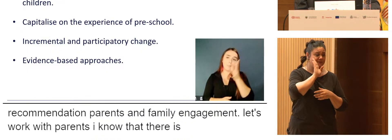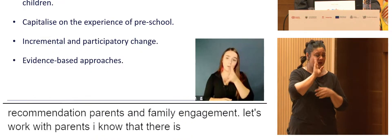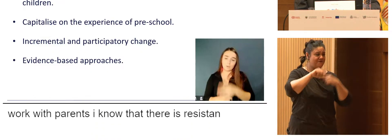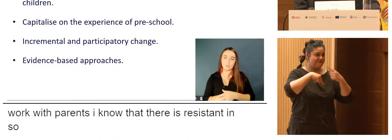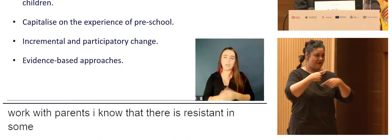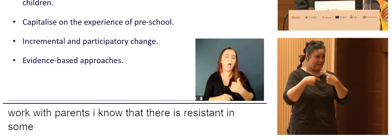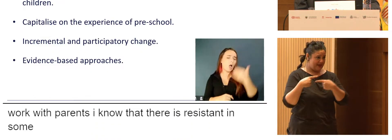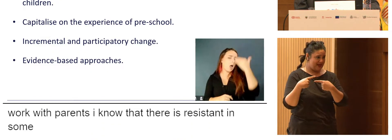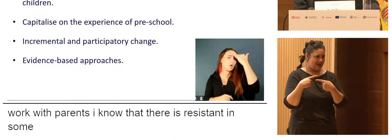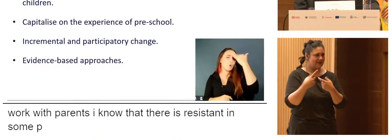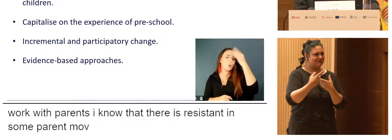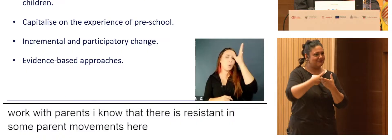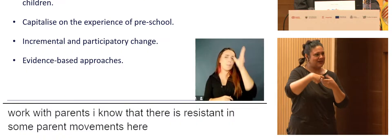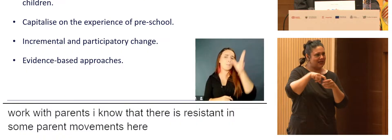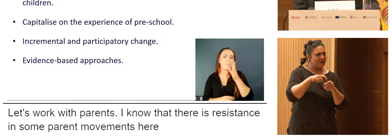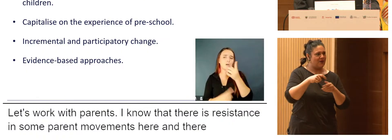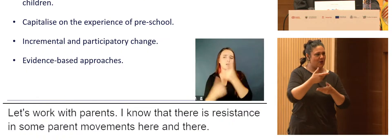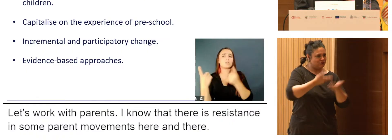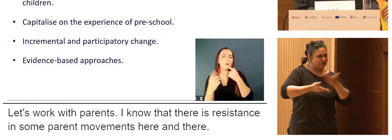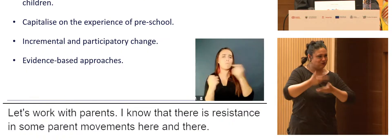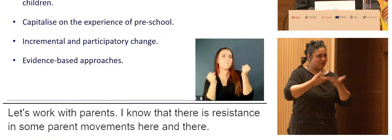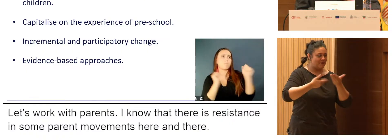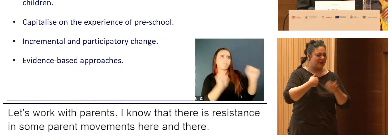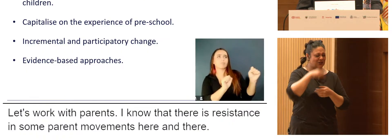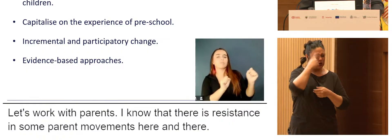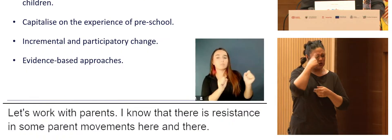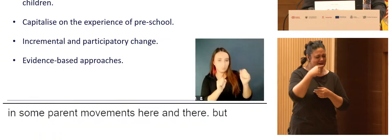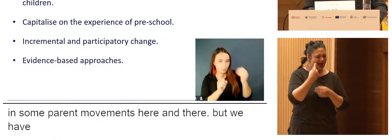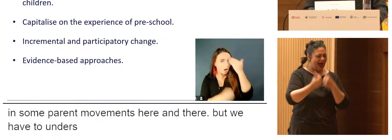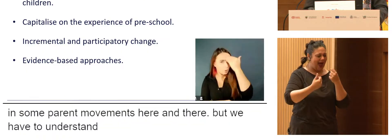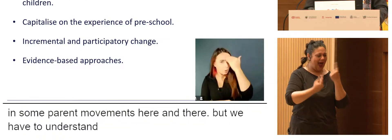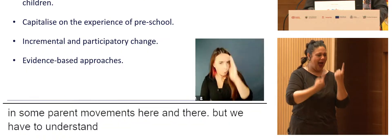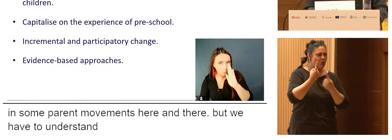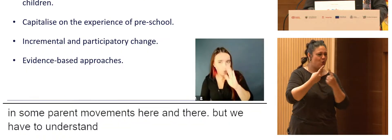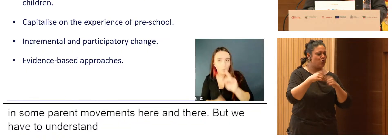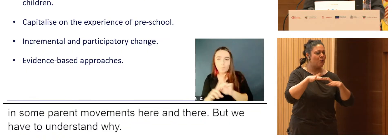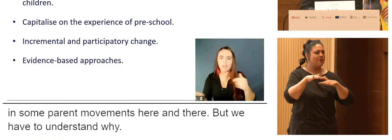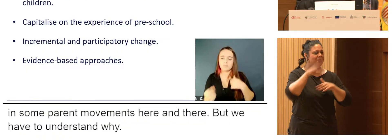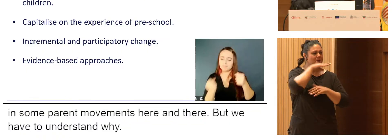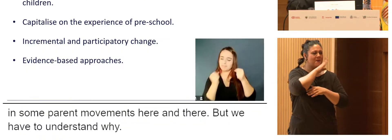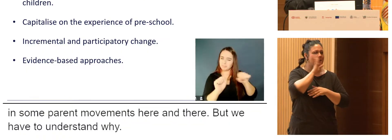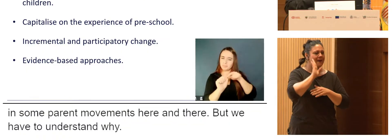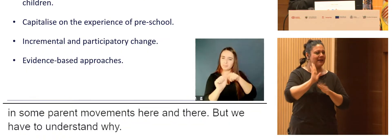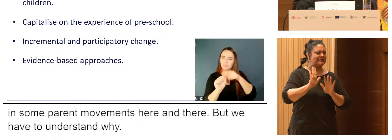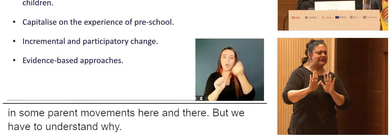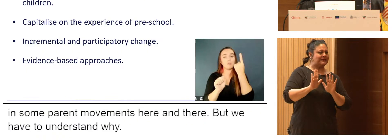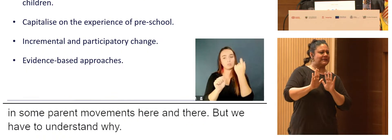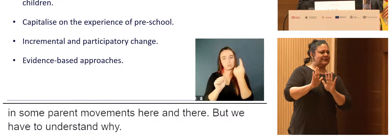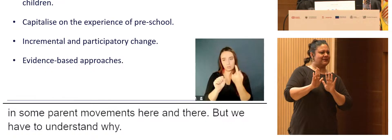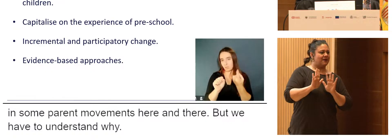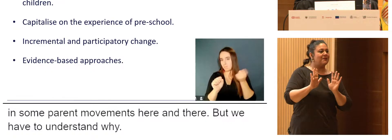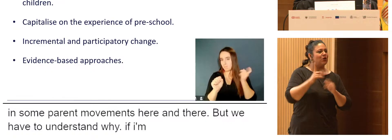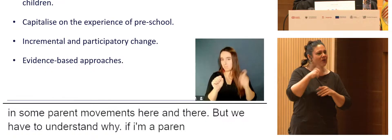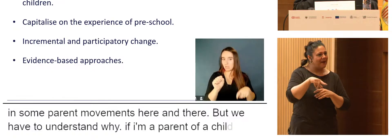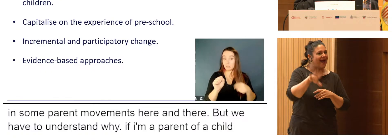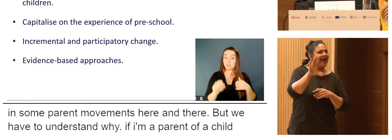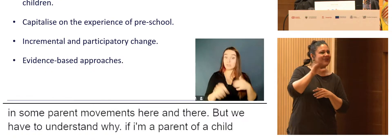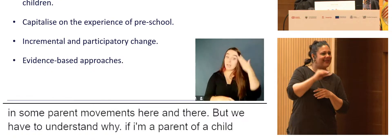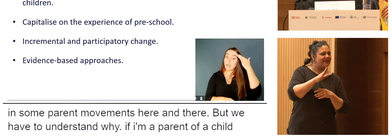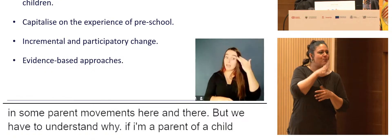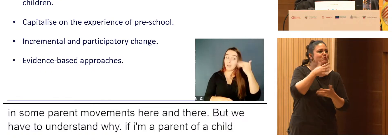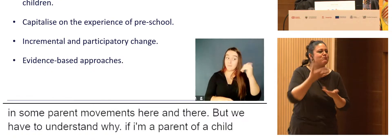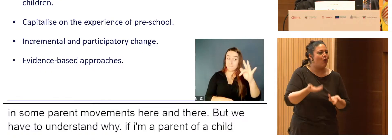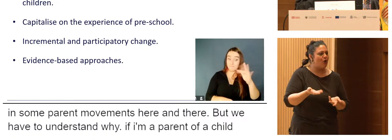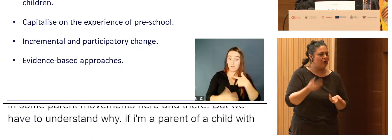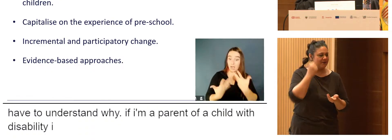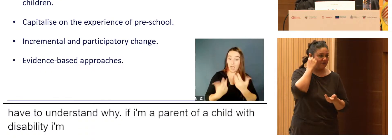parent movements here and there. But we have to understand why. If I'm a parent of a child with disability,